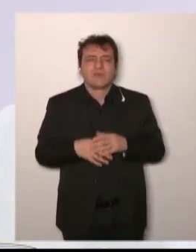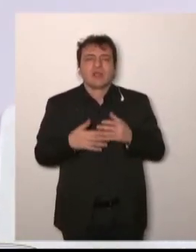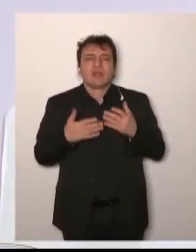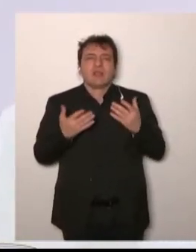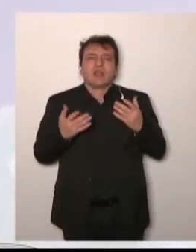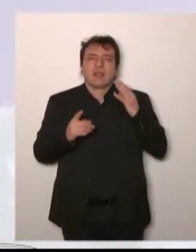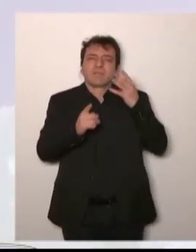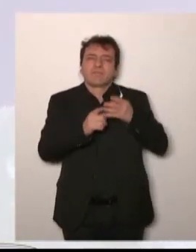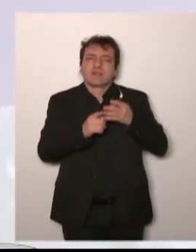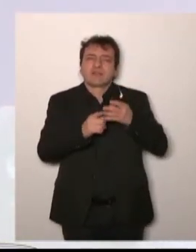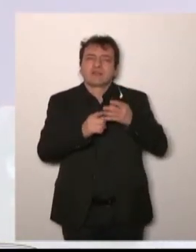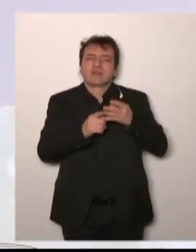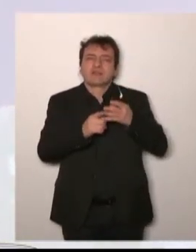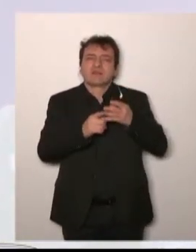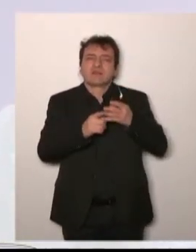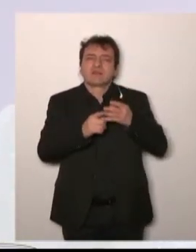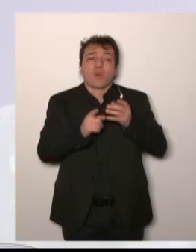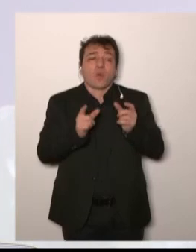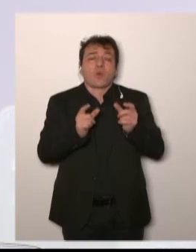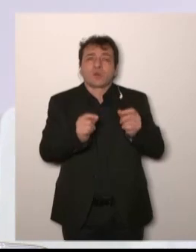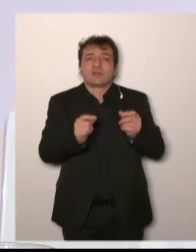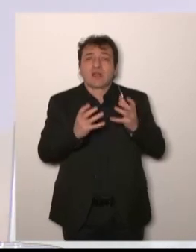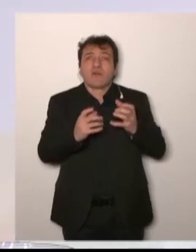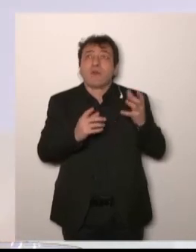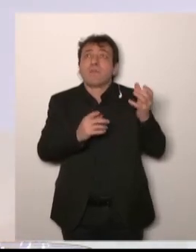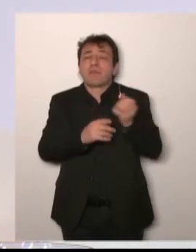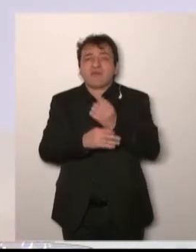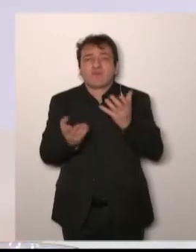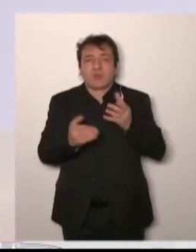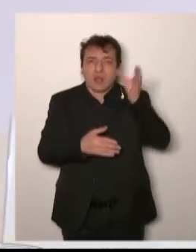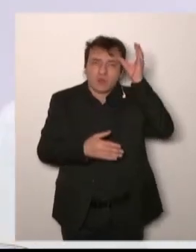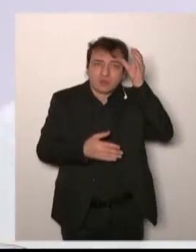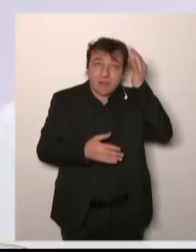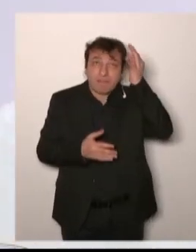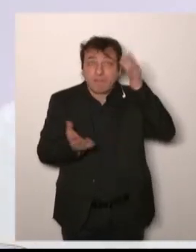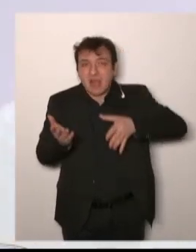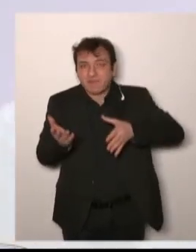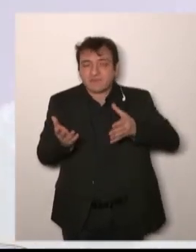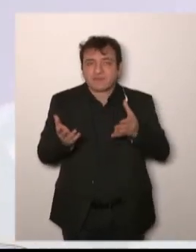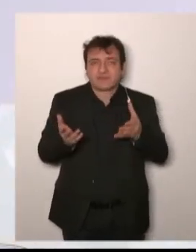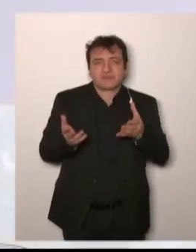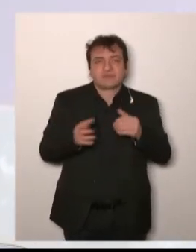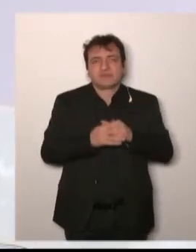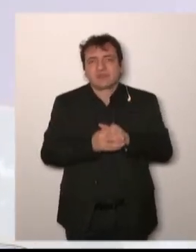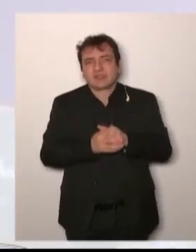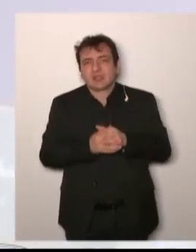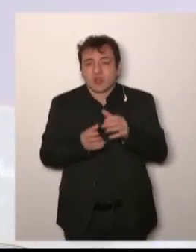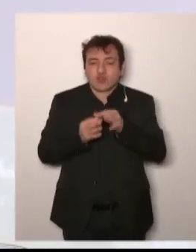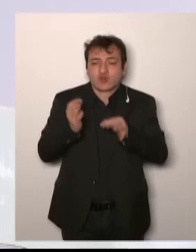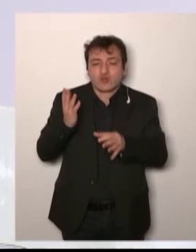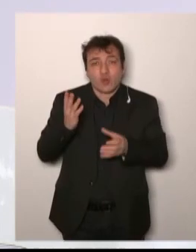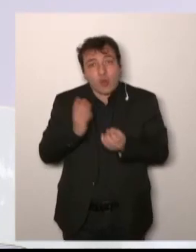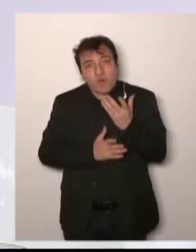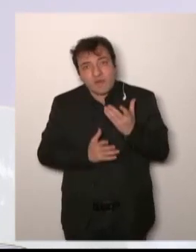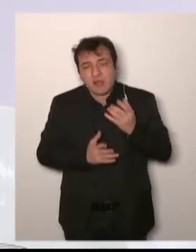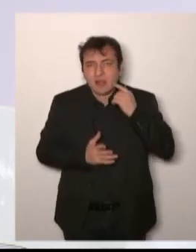will deliver on innovative concepts and solutions for implementing specific parts of the Europe Beating Cancer